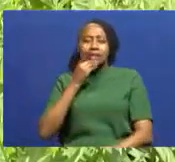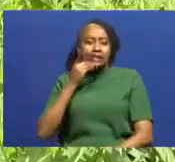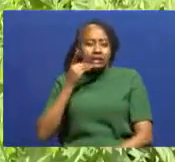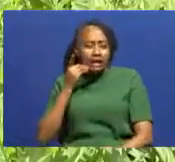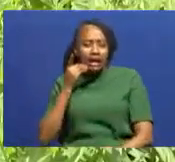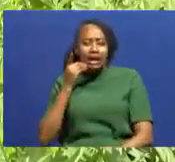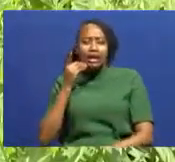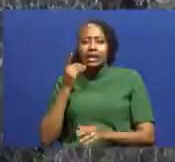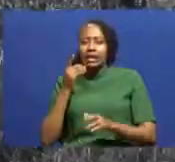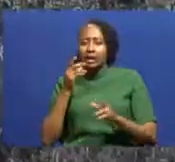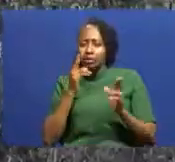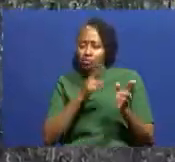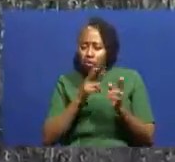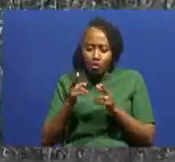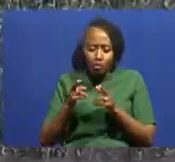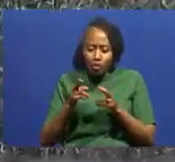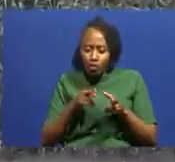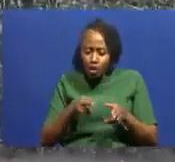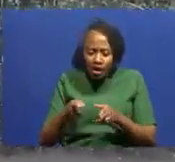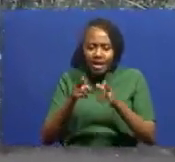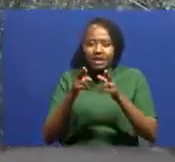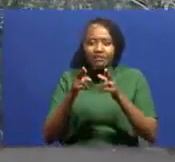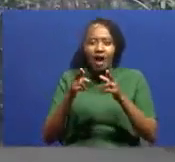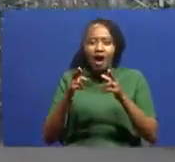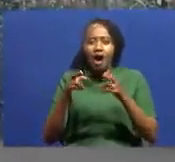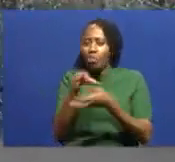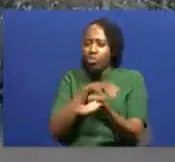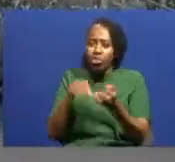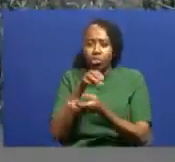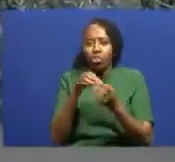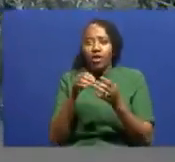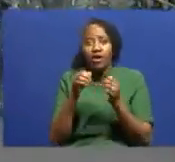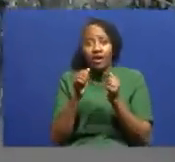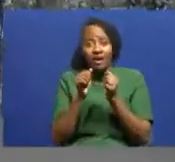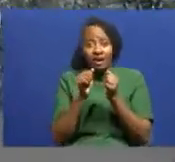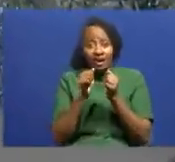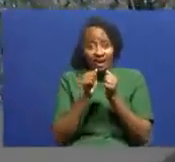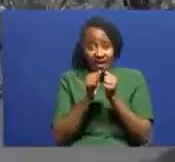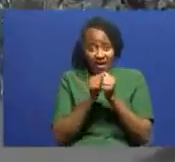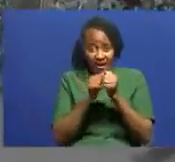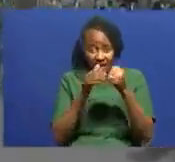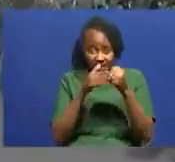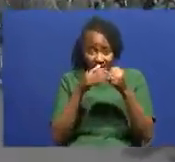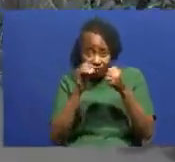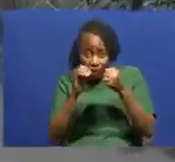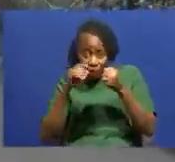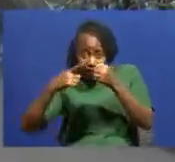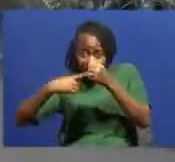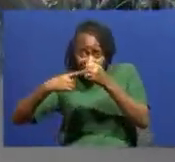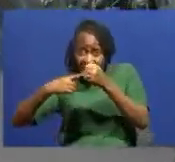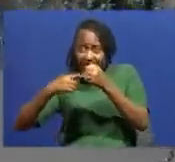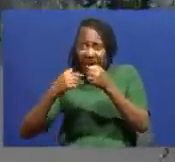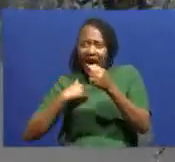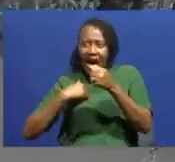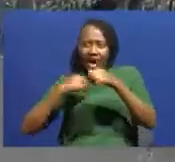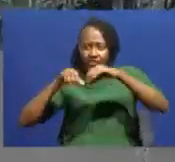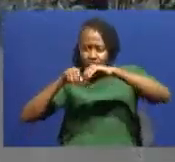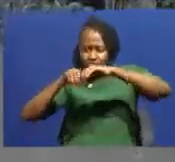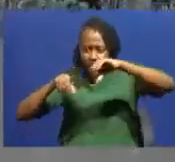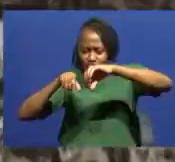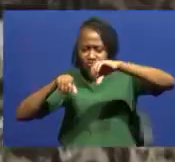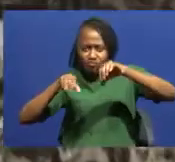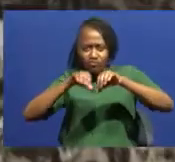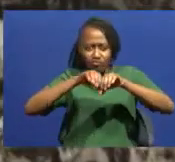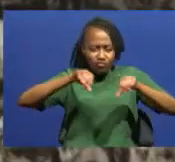system disrupted. By 1906, waters from those springs were already being piped into the growing